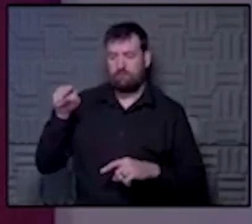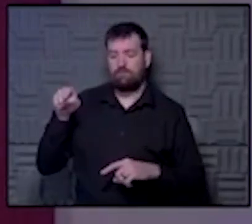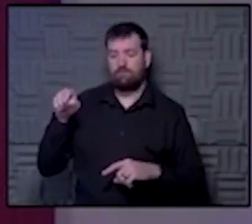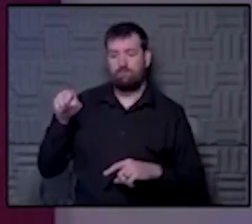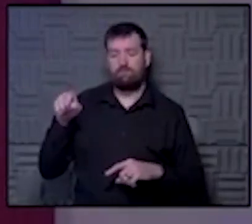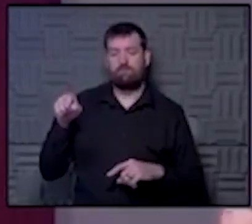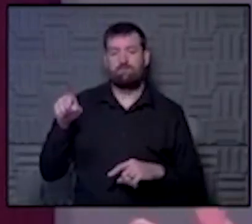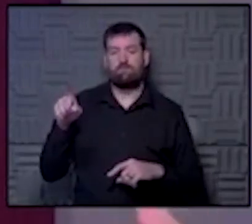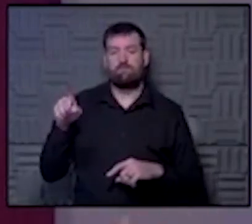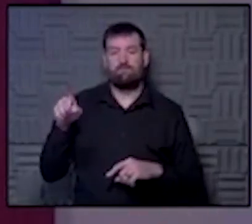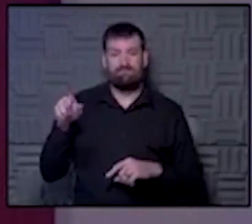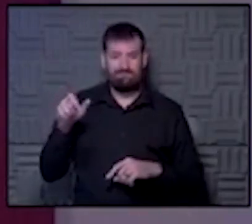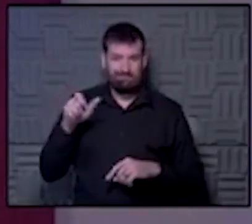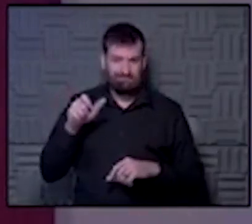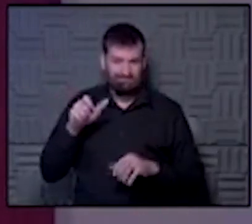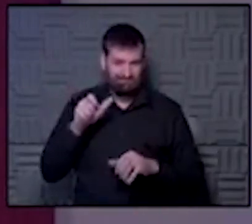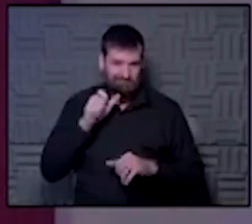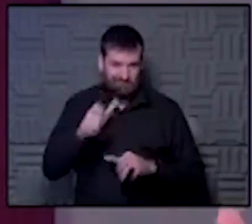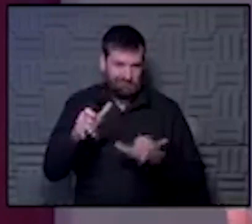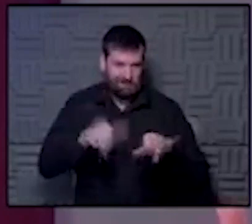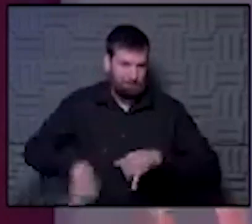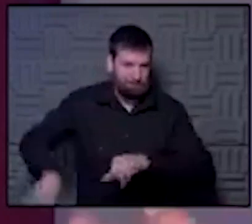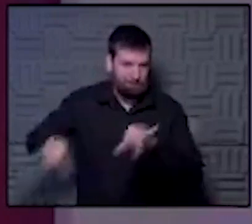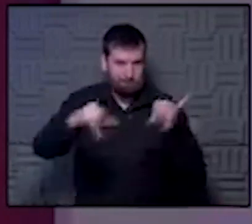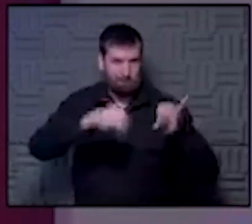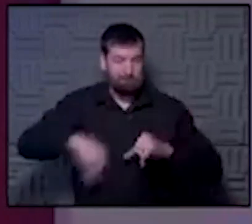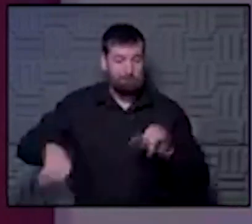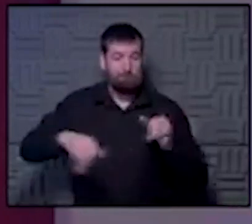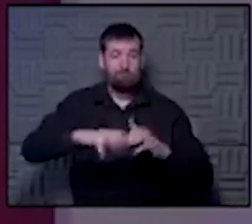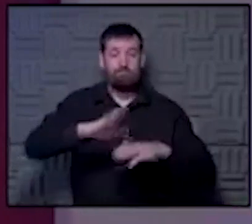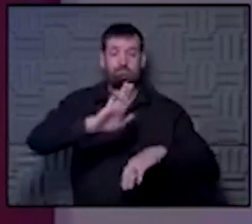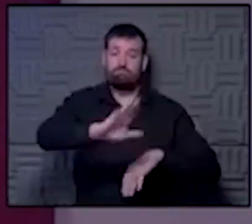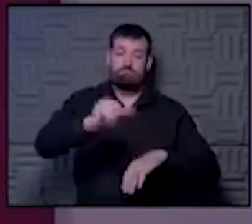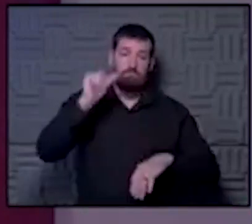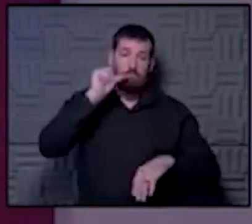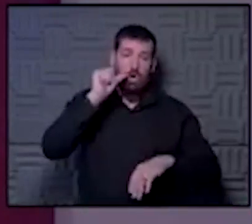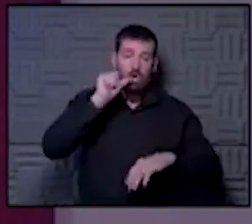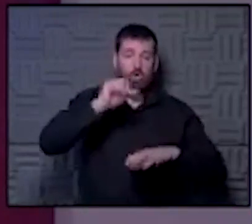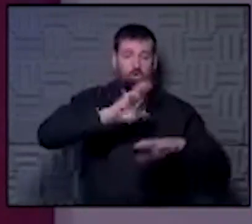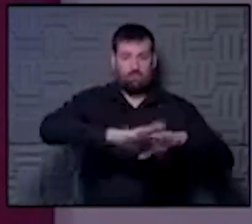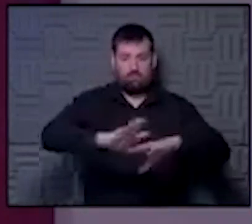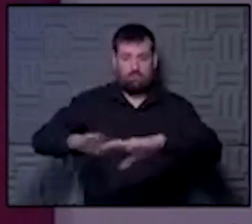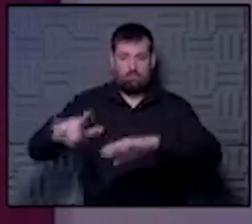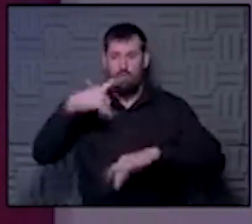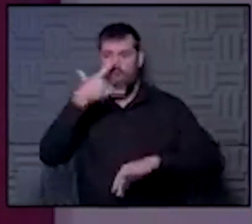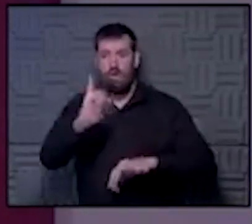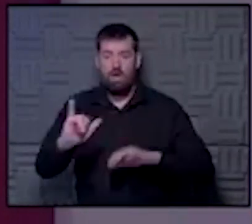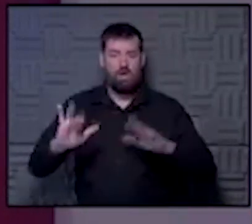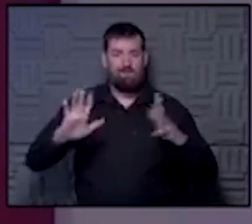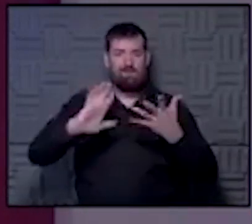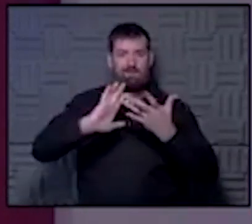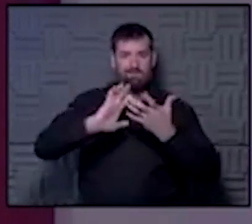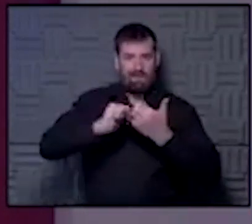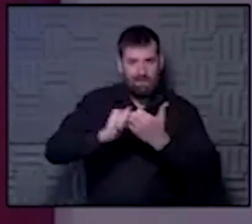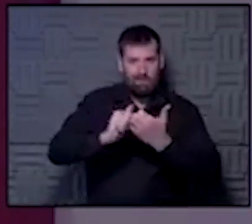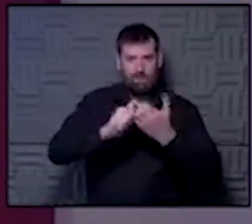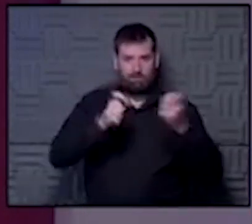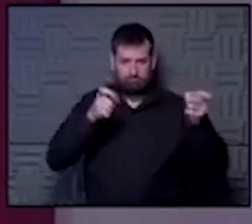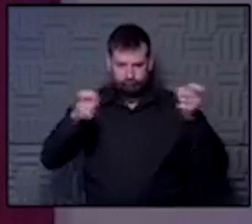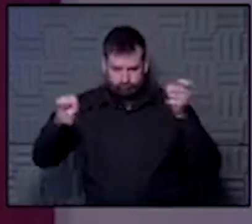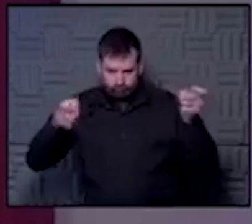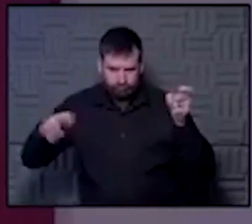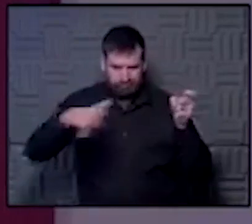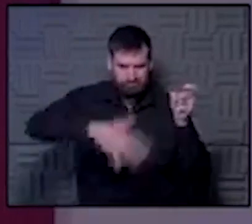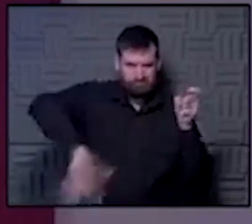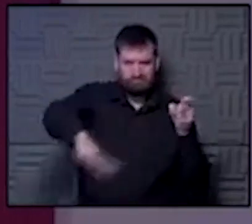are, not every bar is the same, not every bar layout is the same, so their ability to engineer or control the